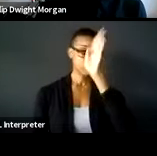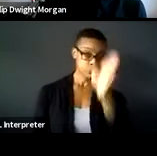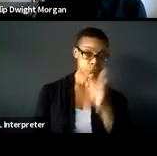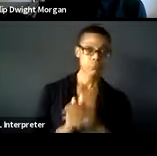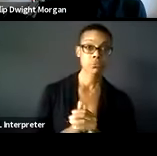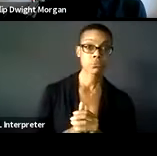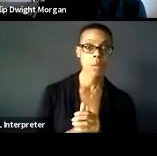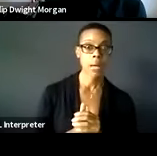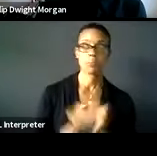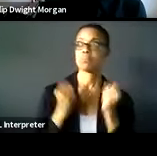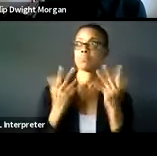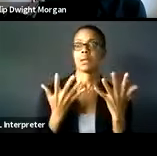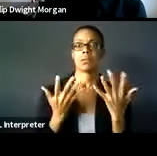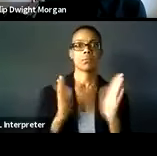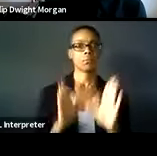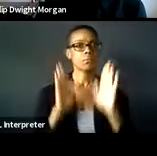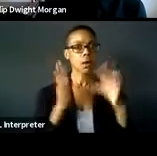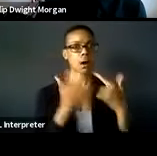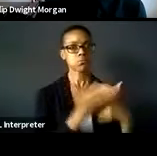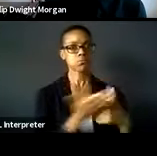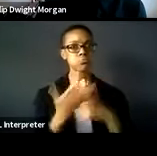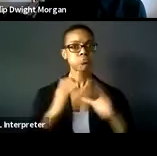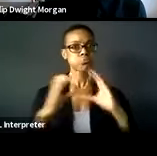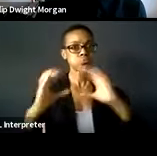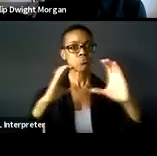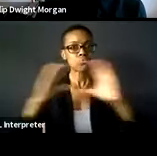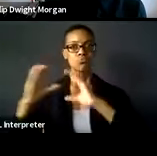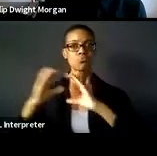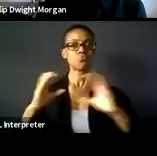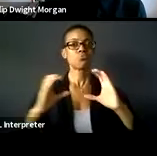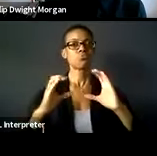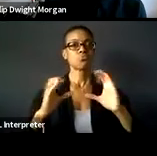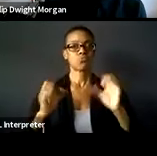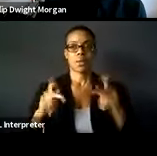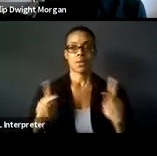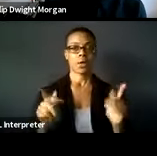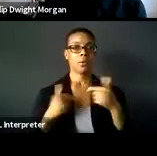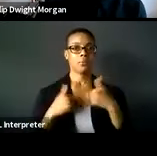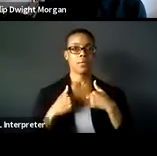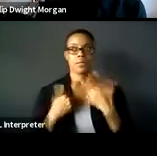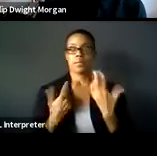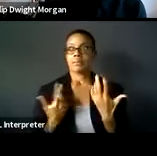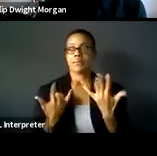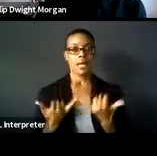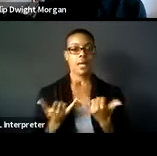conversations, and that's just allowed me to have the courage